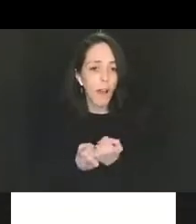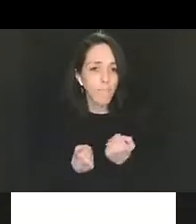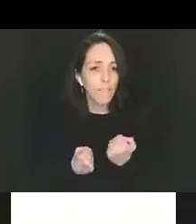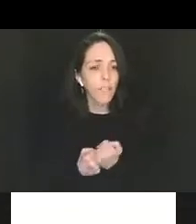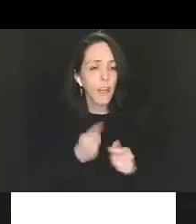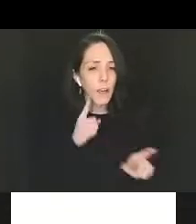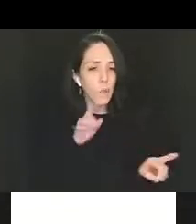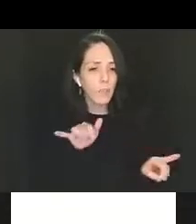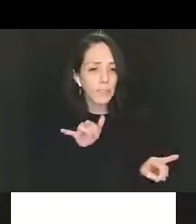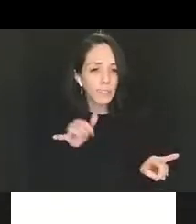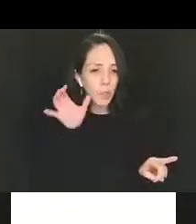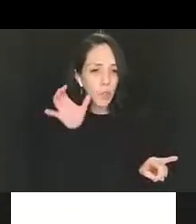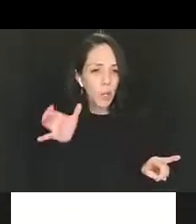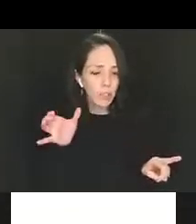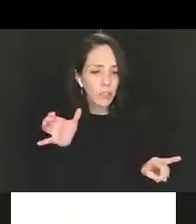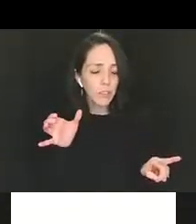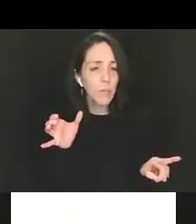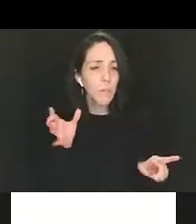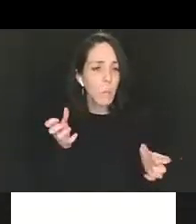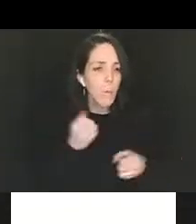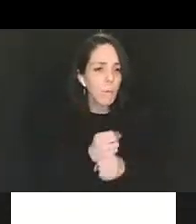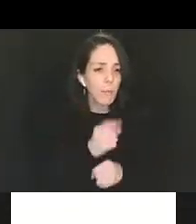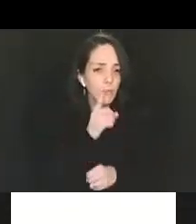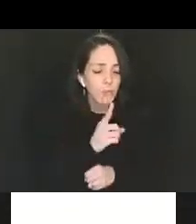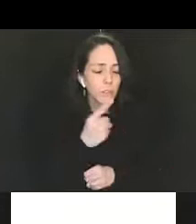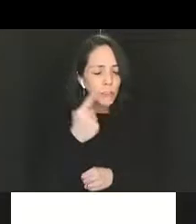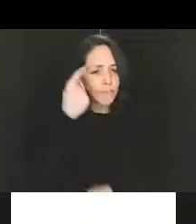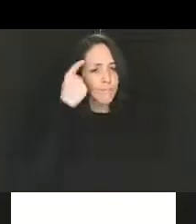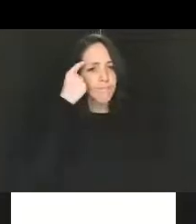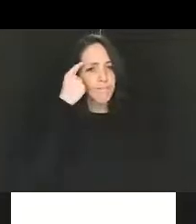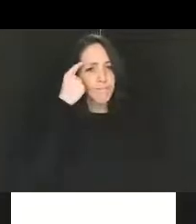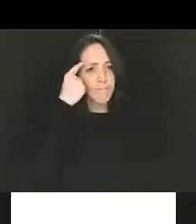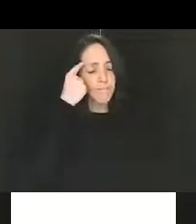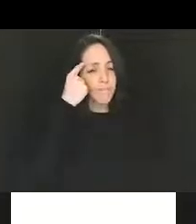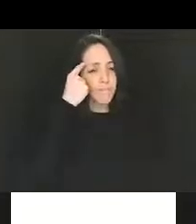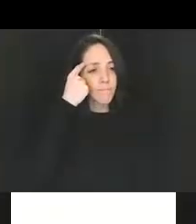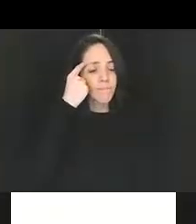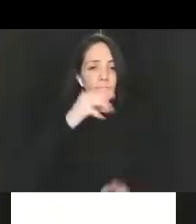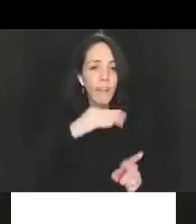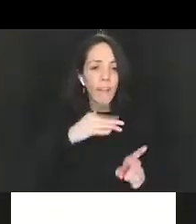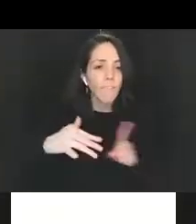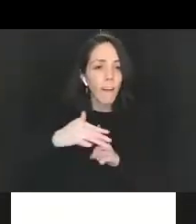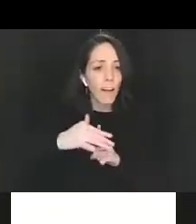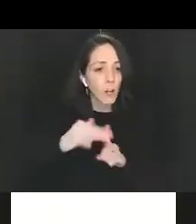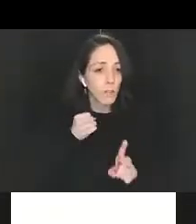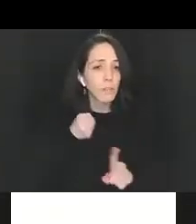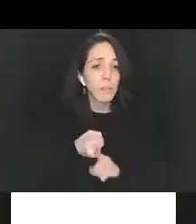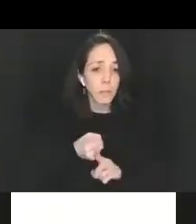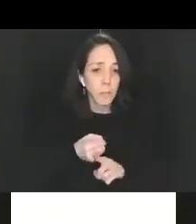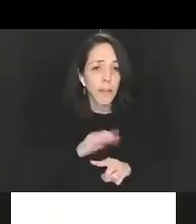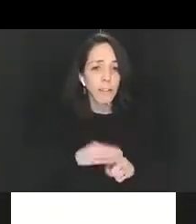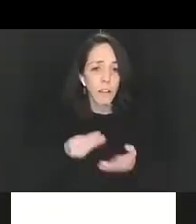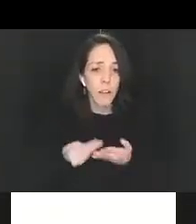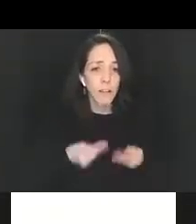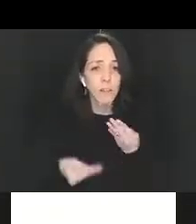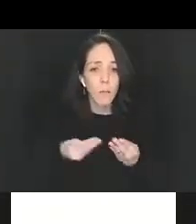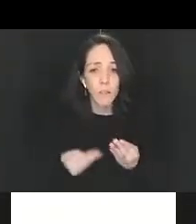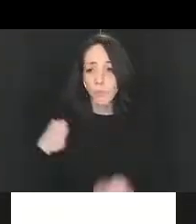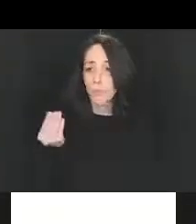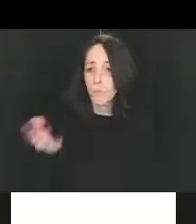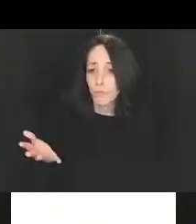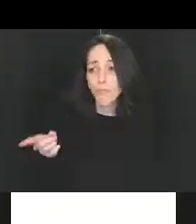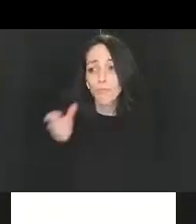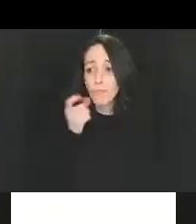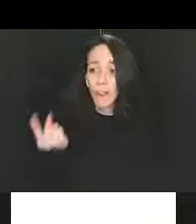but to have an eye on the environmental aspect of our budgeting. So you're